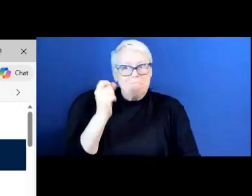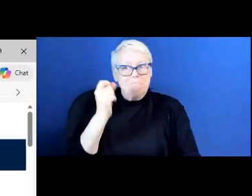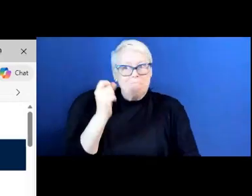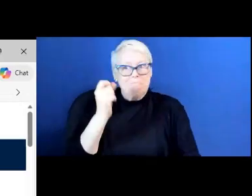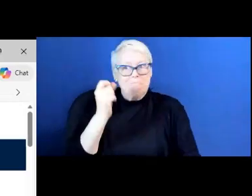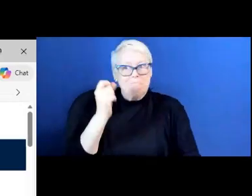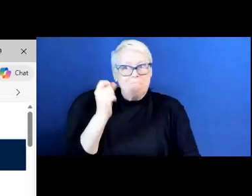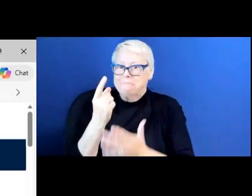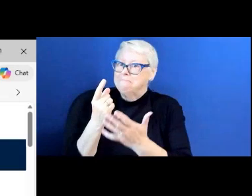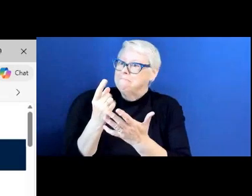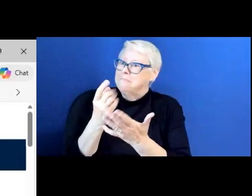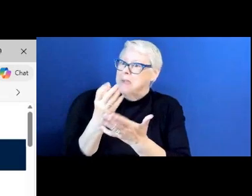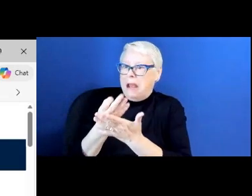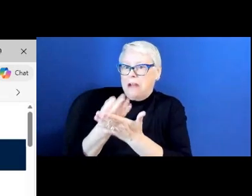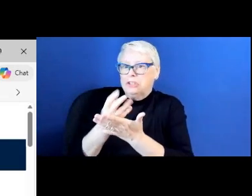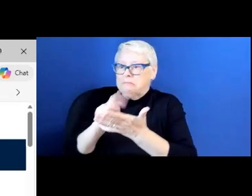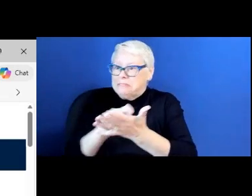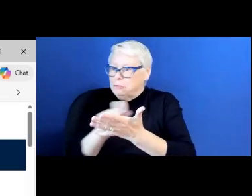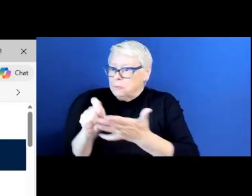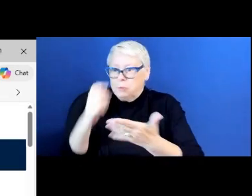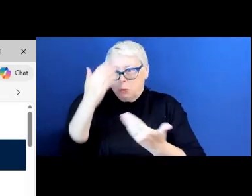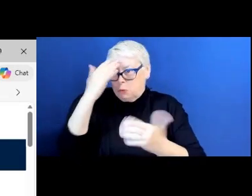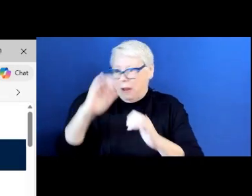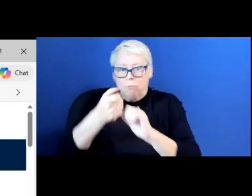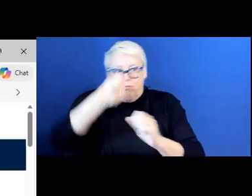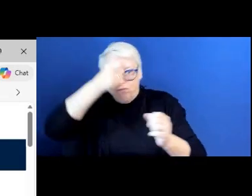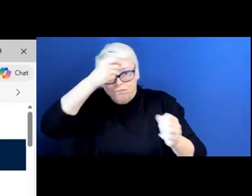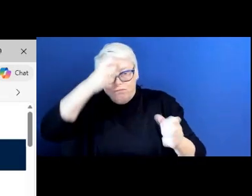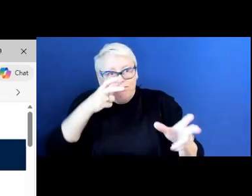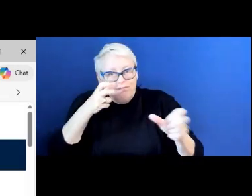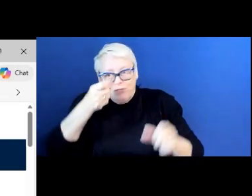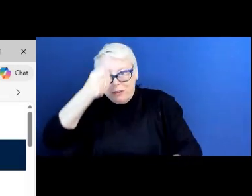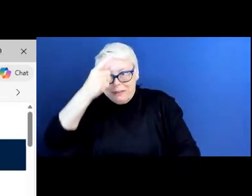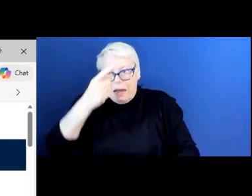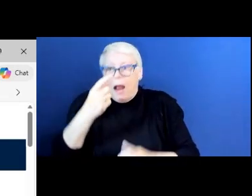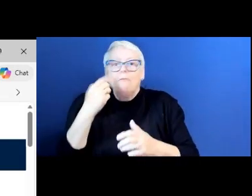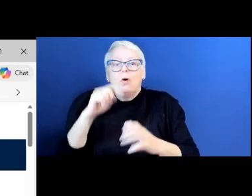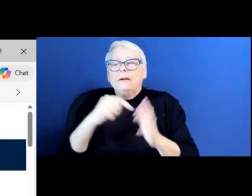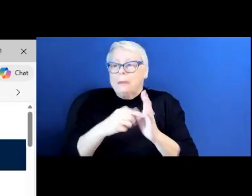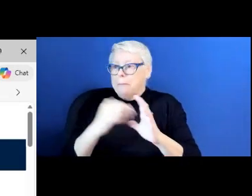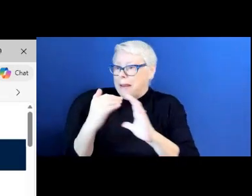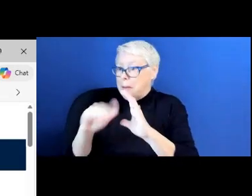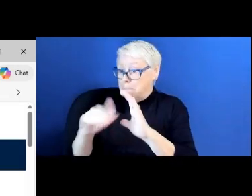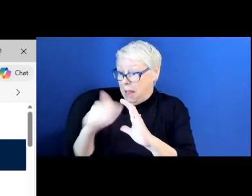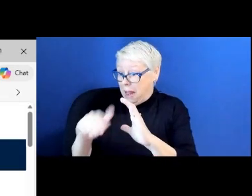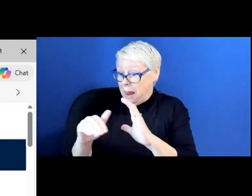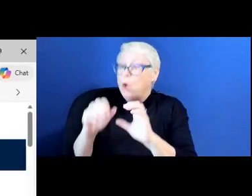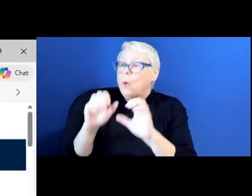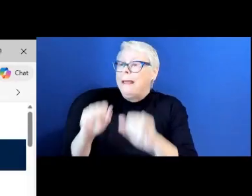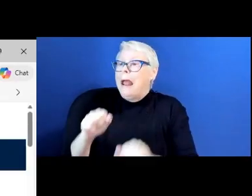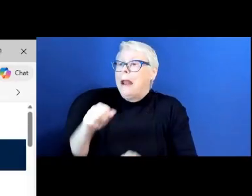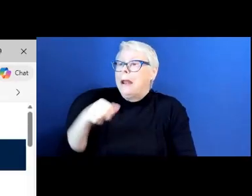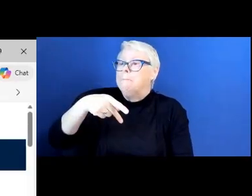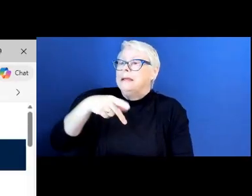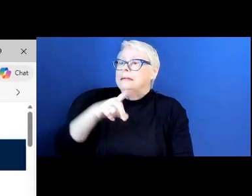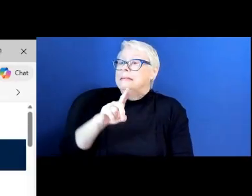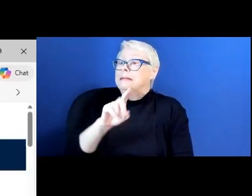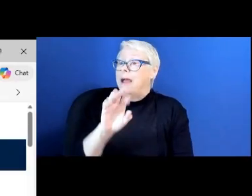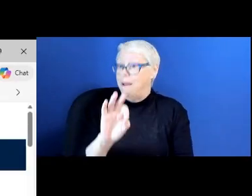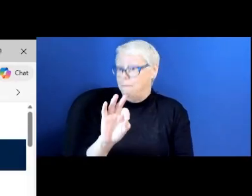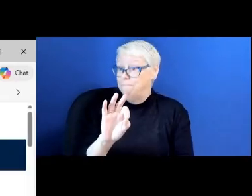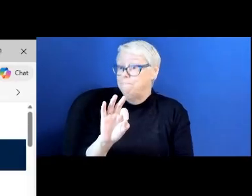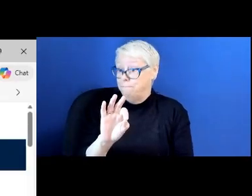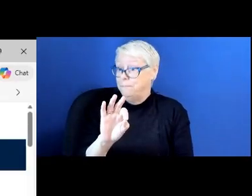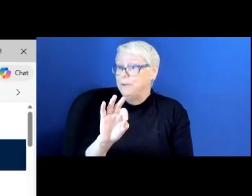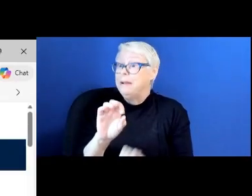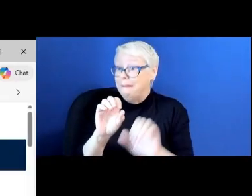literacy on level to receive the information via email, you can always PDF the insights and print them